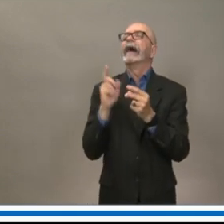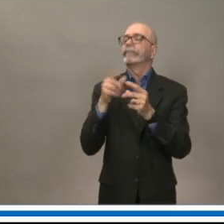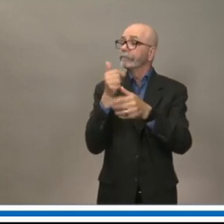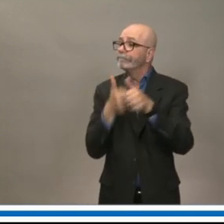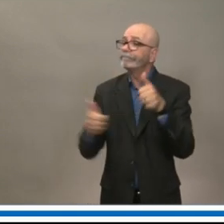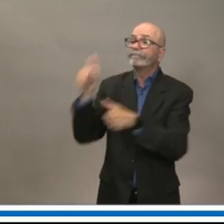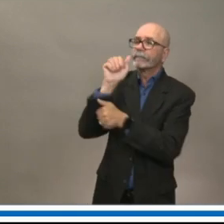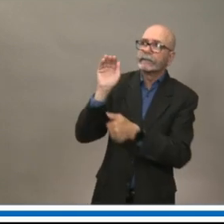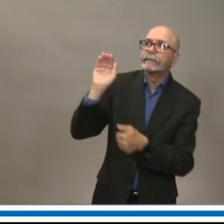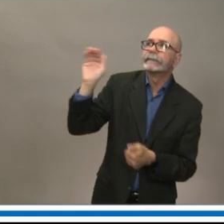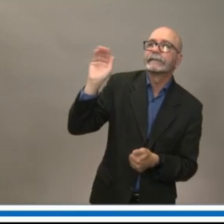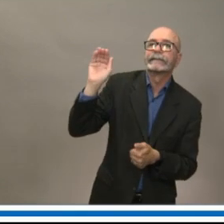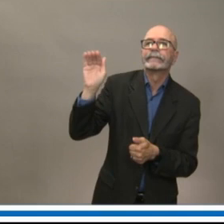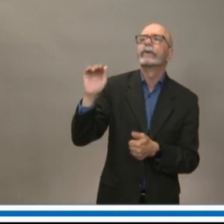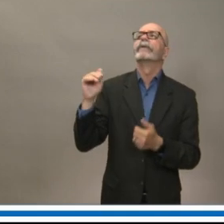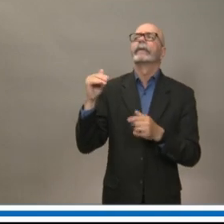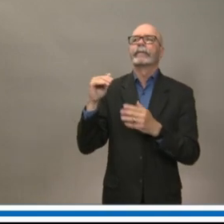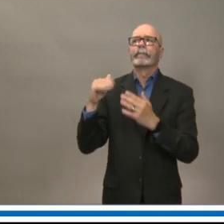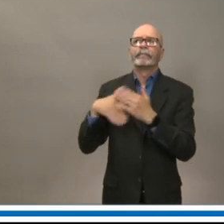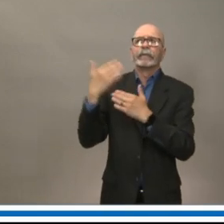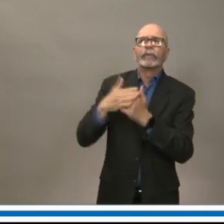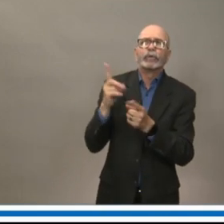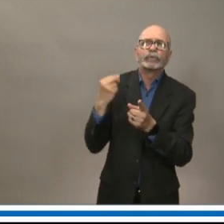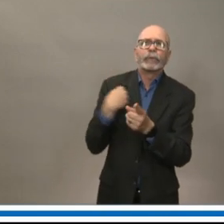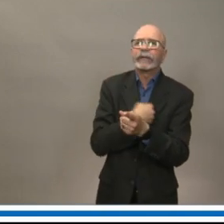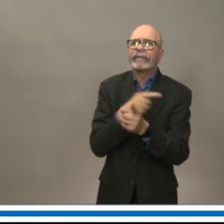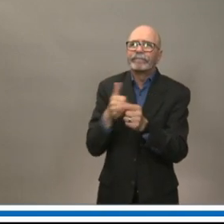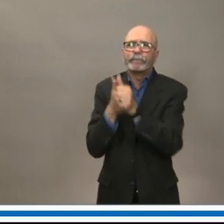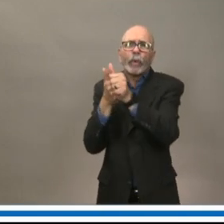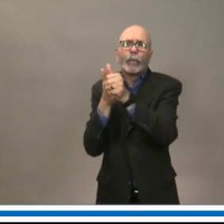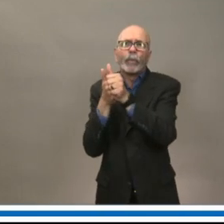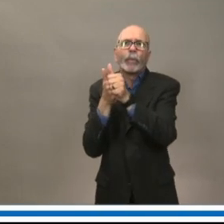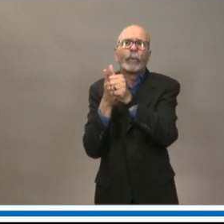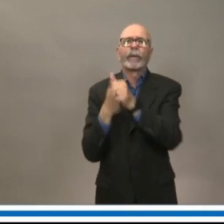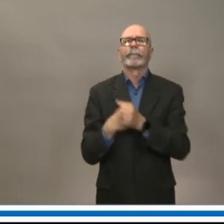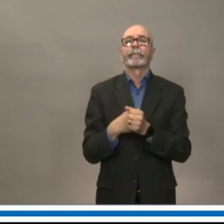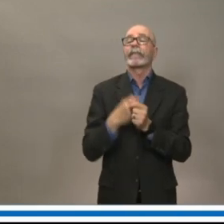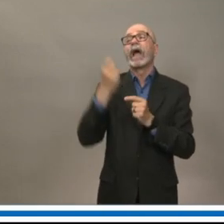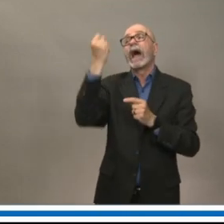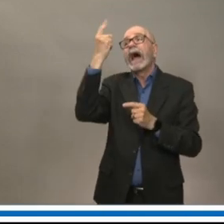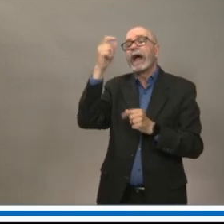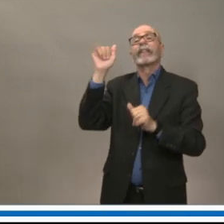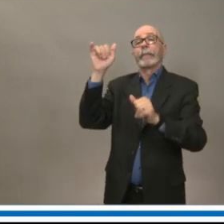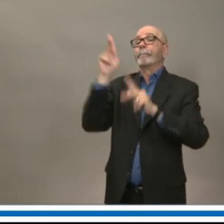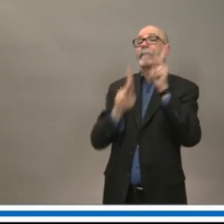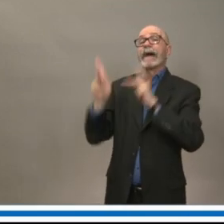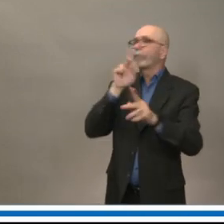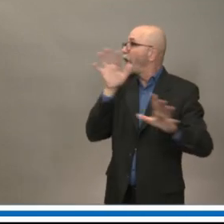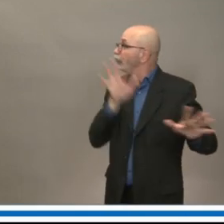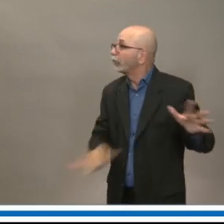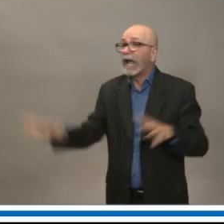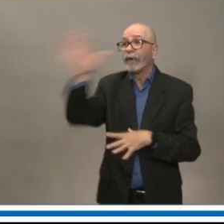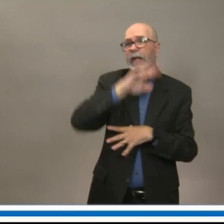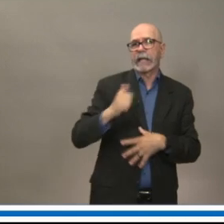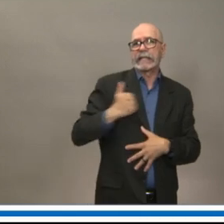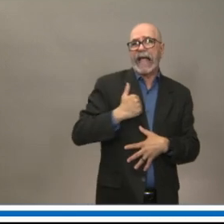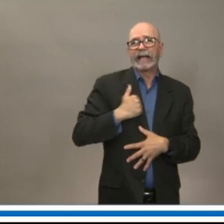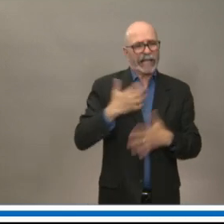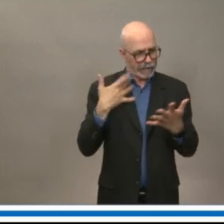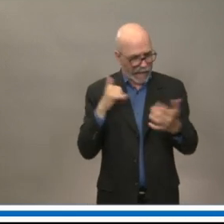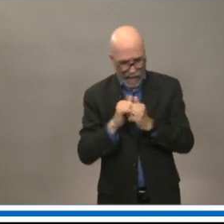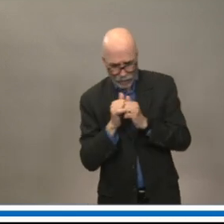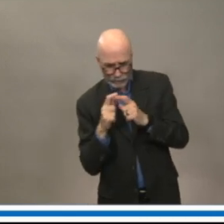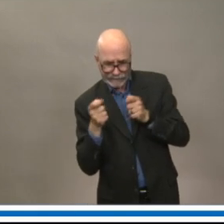health across the country to understand how everybody across the country may be dealing with this issue. Having said that, we have